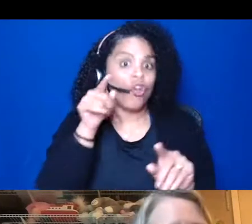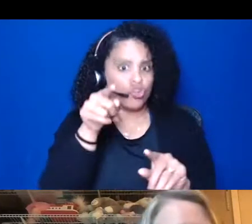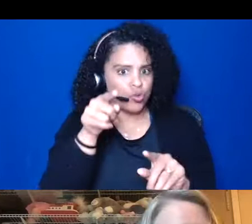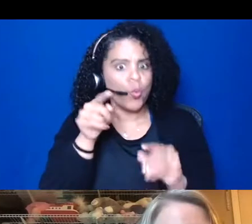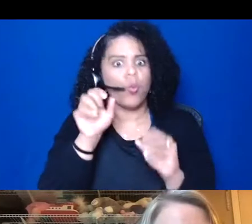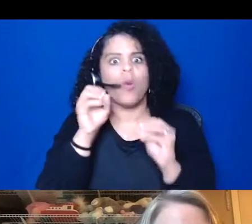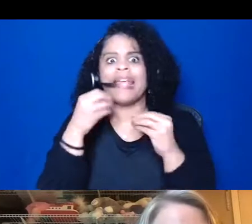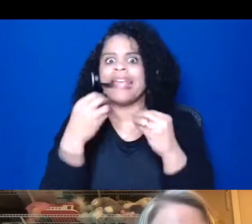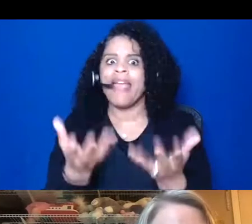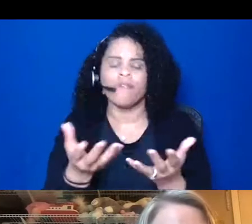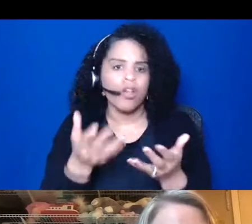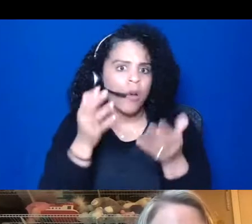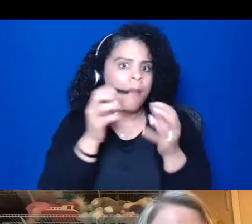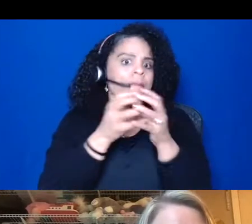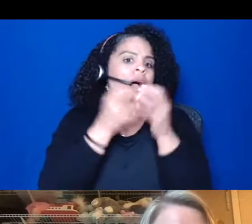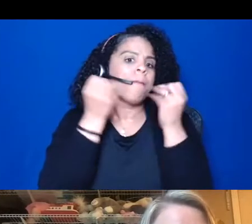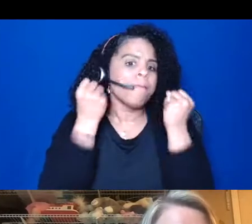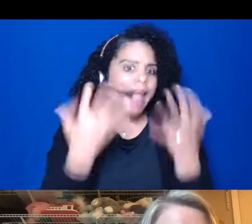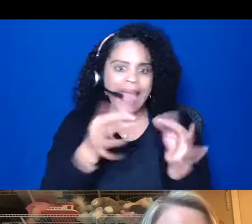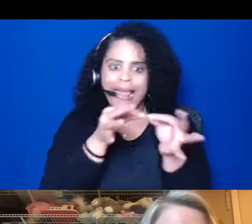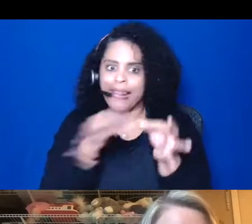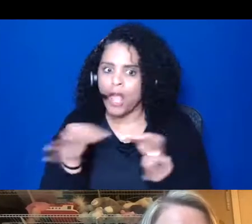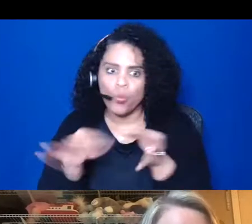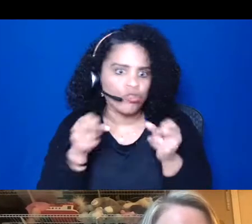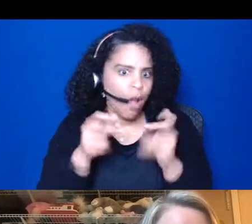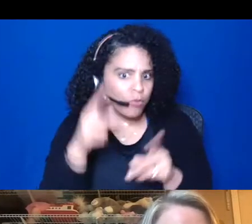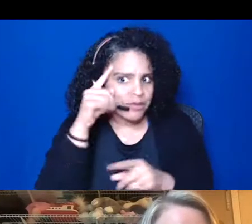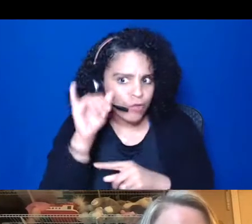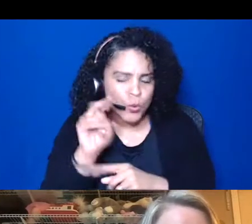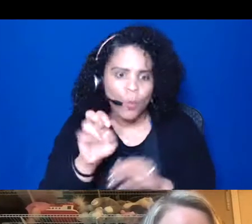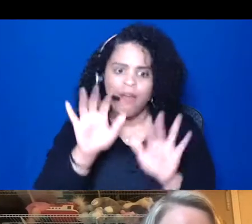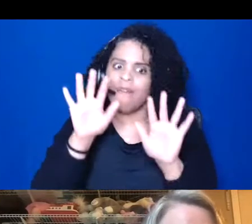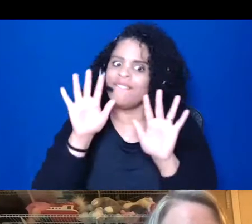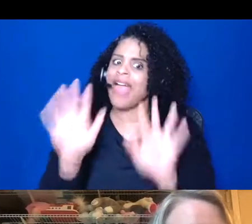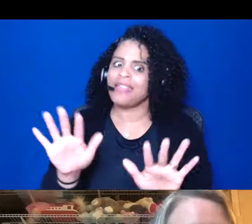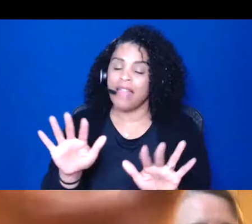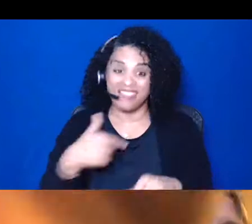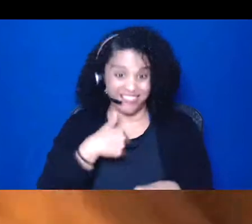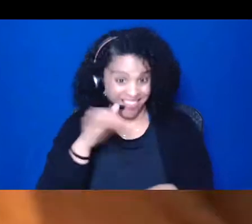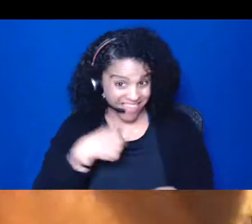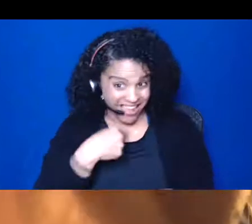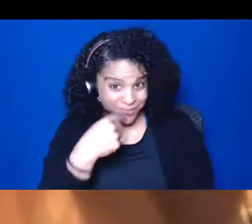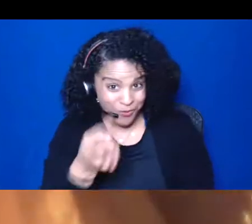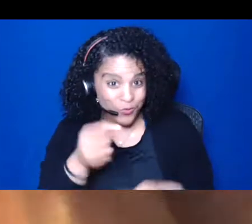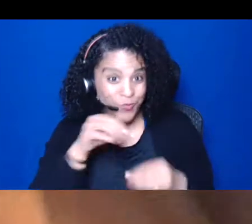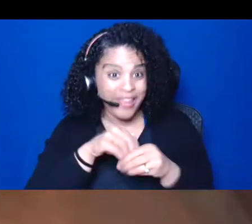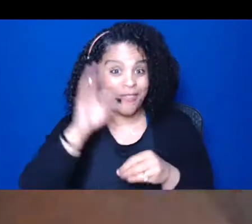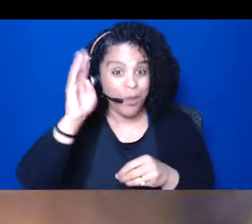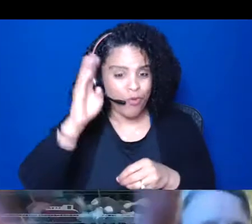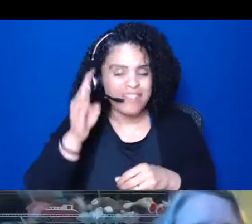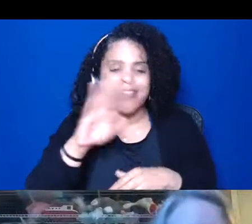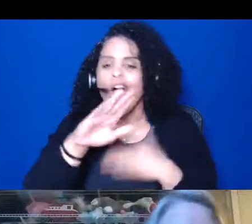so many language and communication opportunities to June. That is fantastic. Mm-hmm. Because like I said in the presentation,